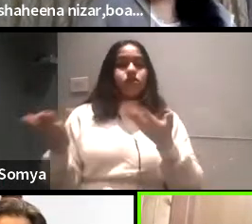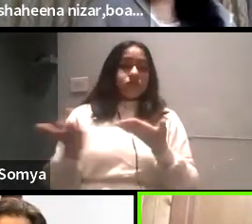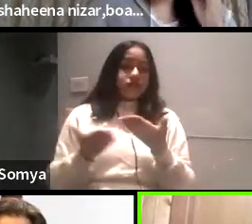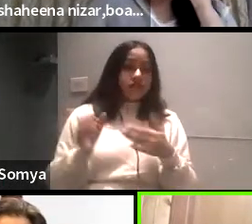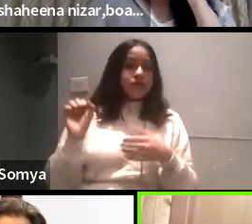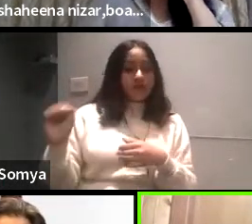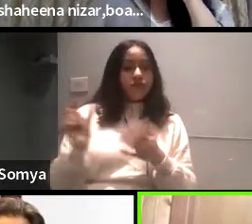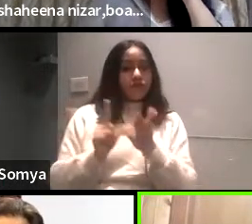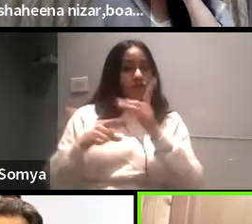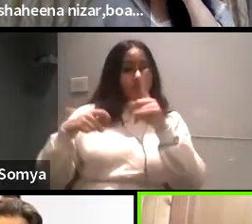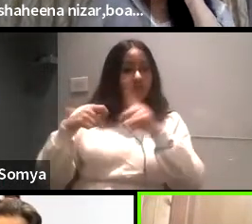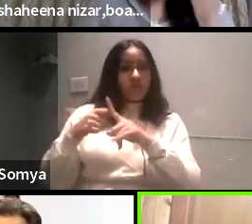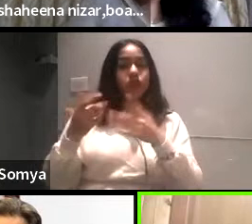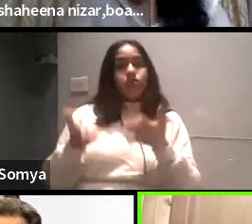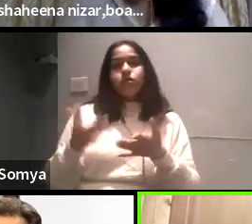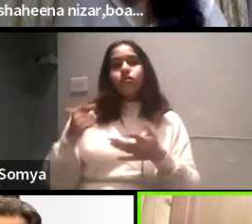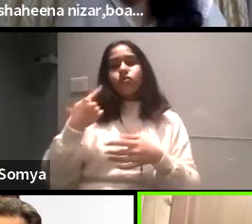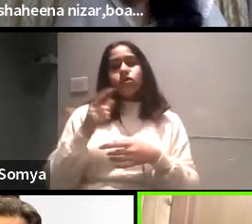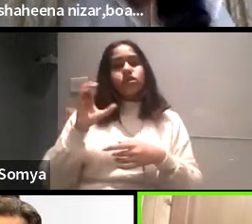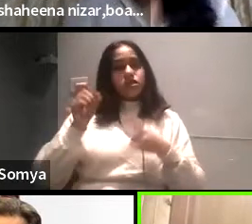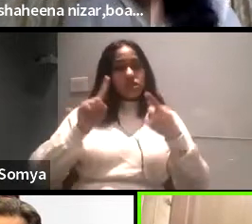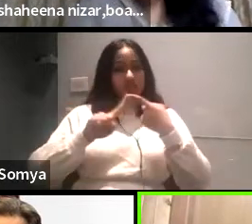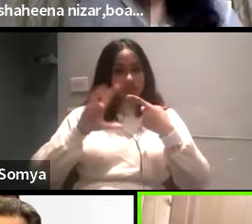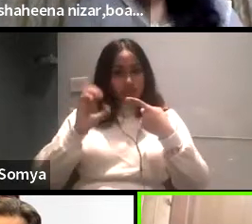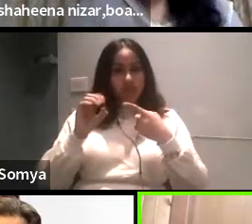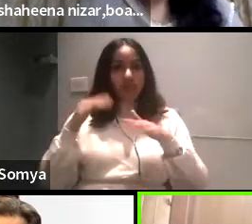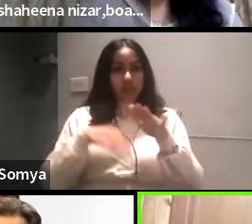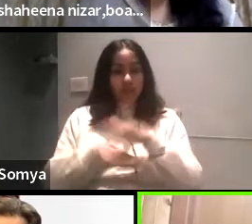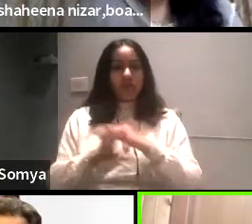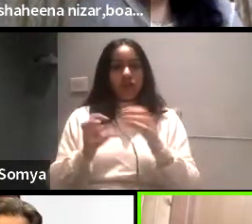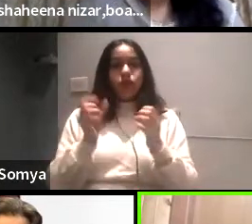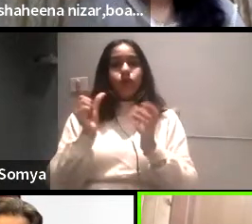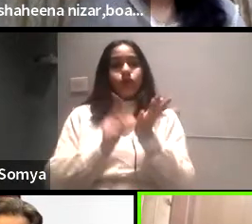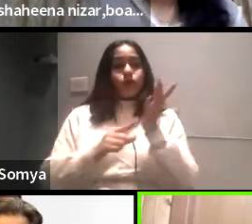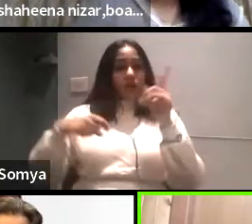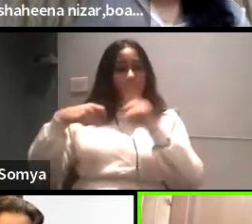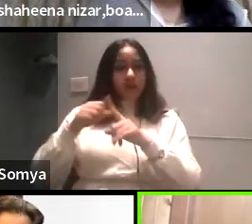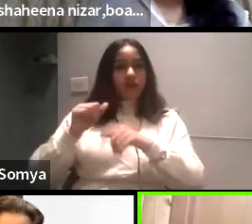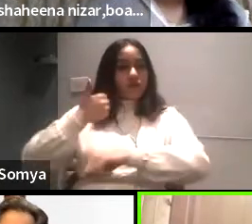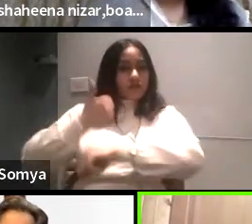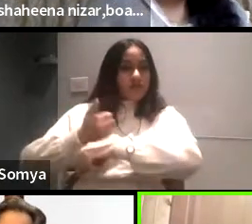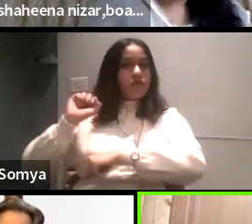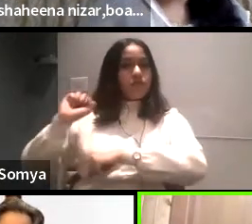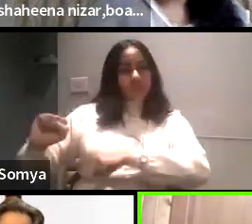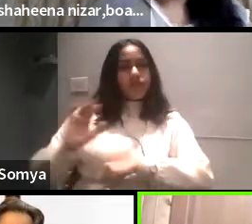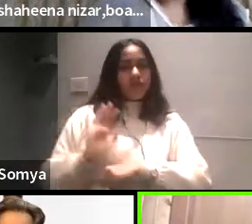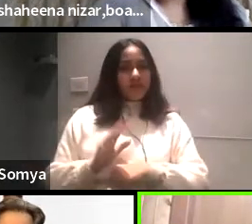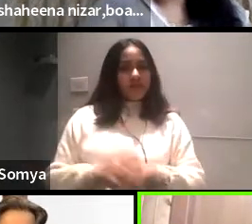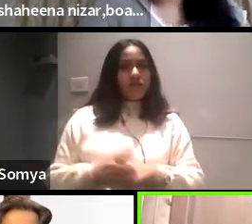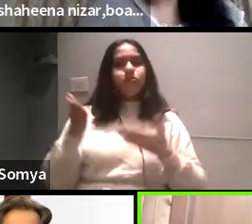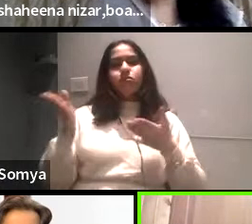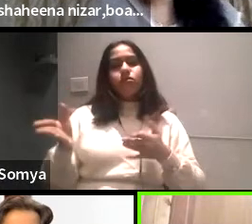as well. Presently, he's the CEO and the founder of the Seed Maritime UK. He has been again